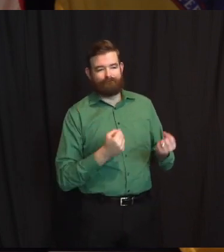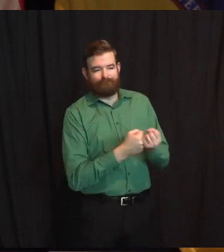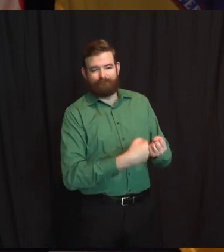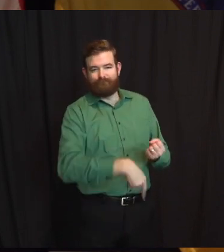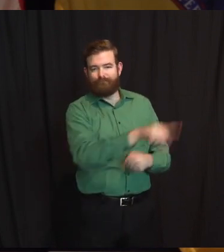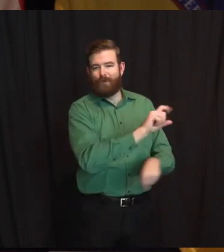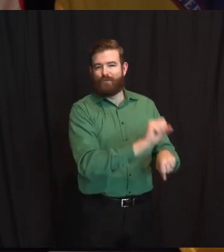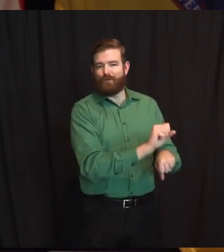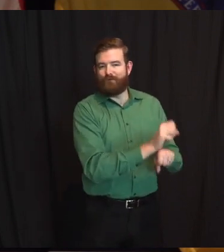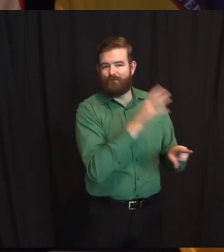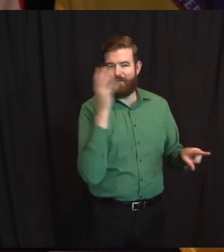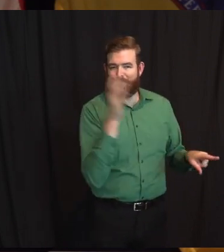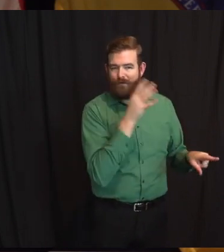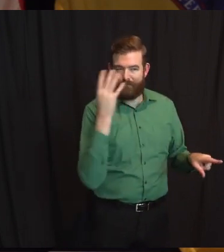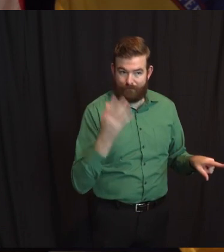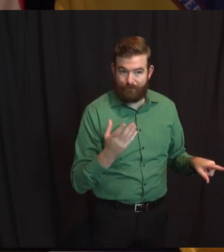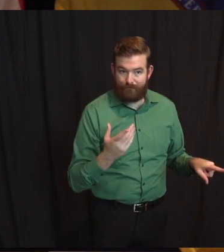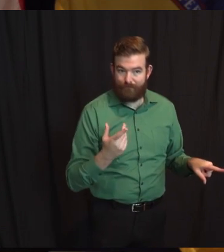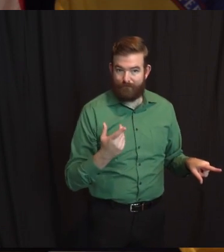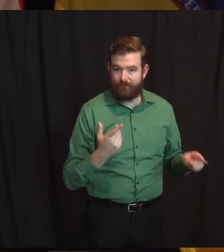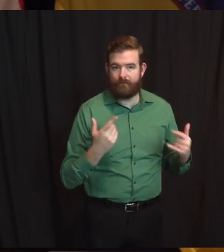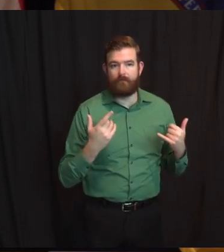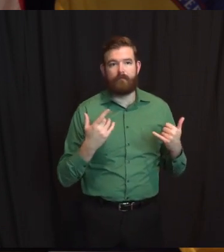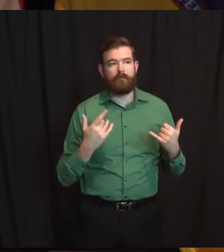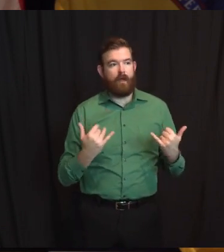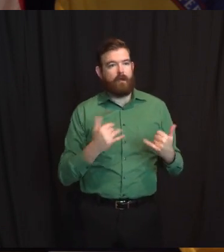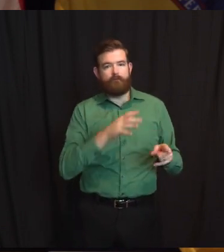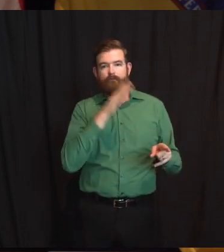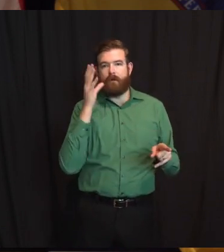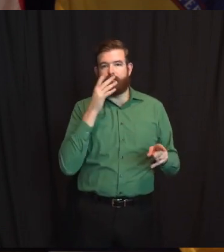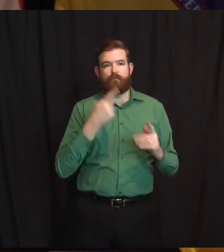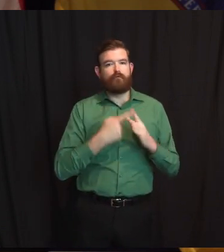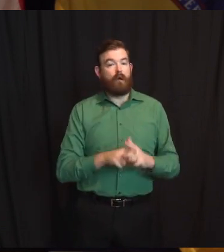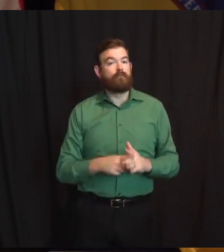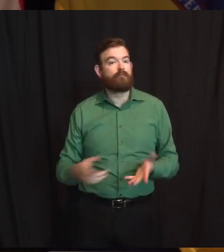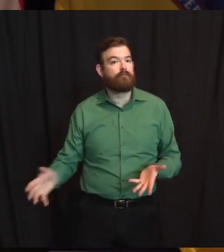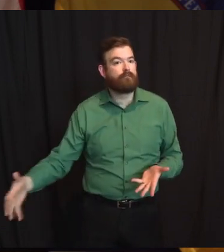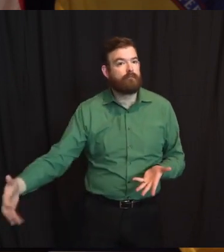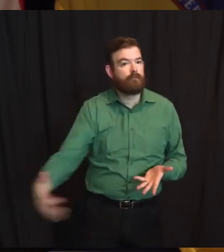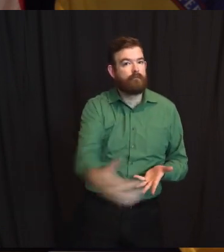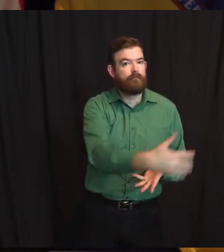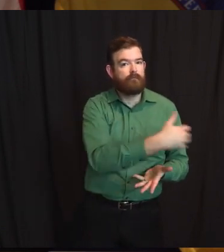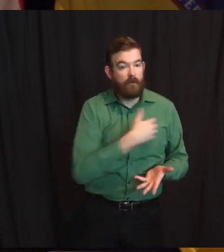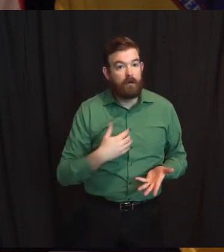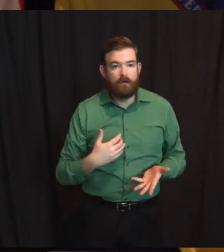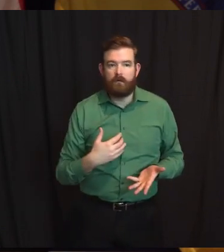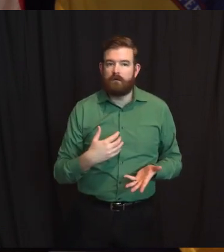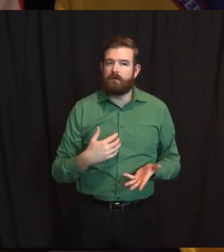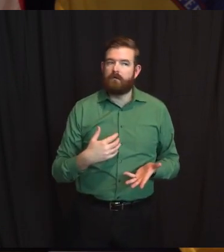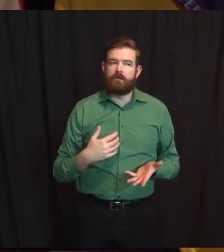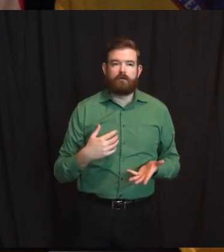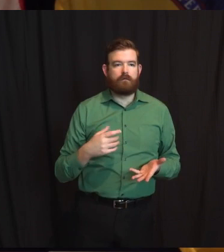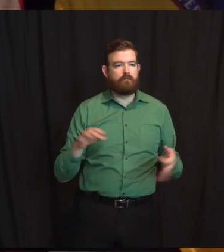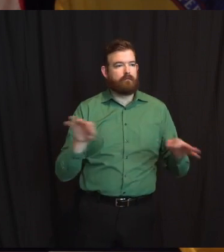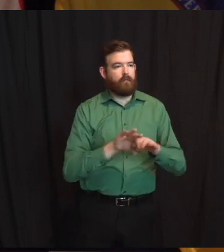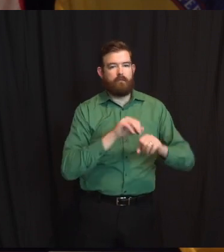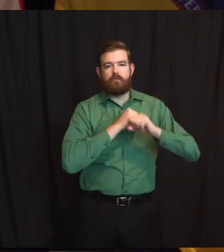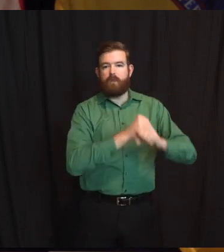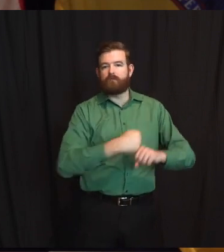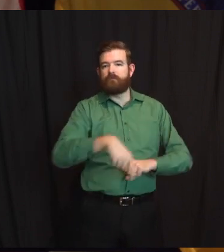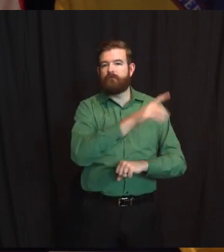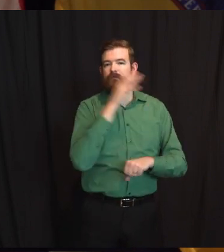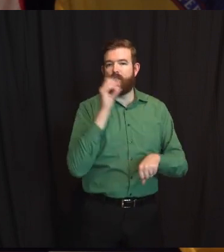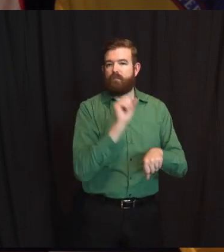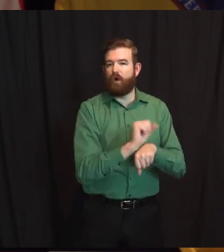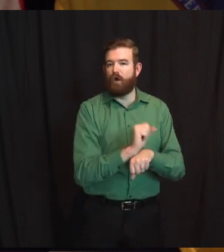collaborative effort is imperative to help protect the thousands of seasonal farm workers and the farming community who are